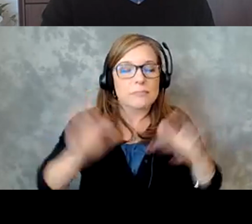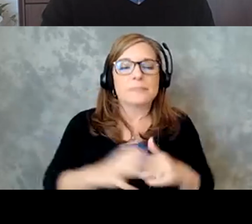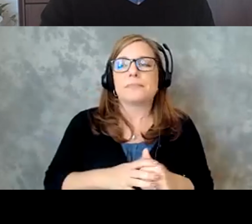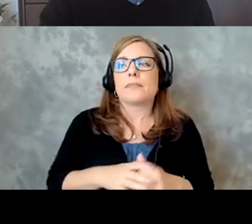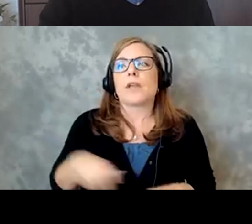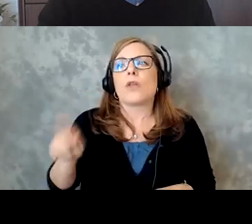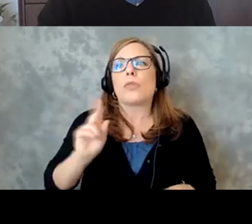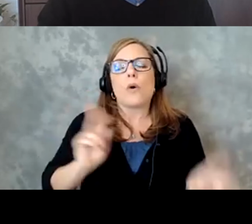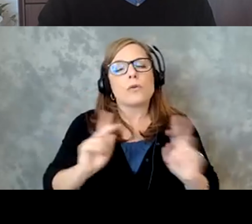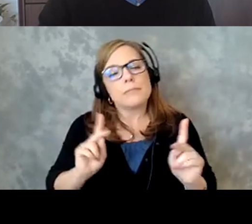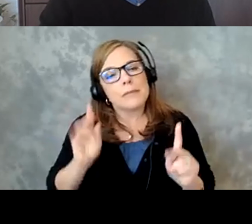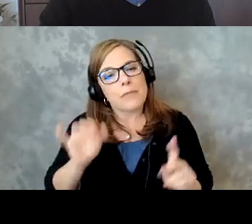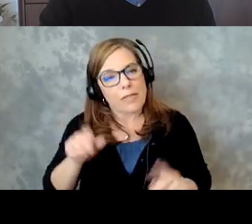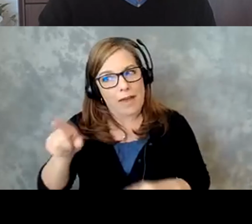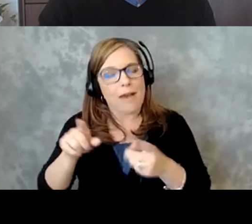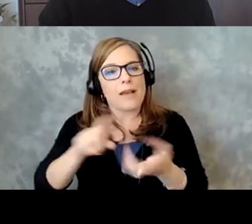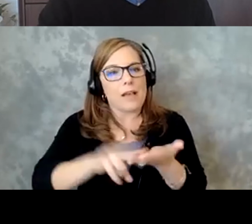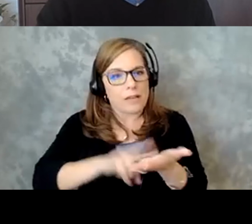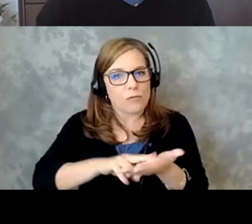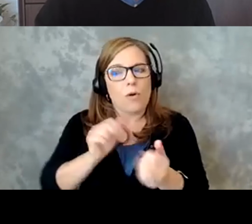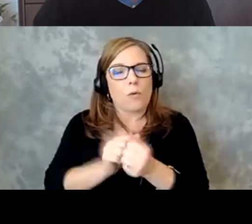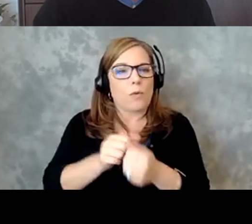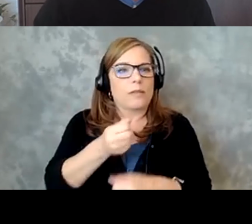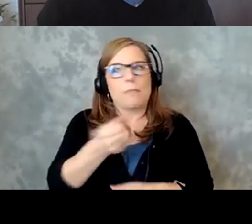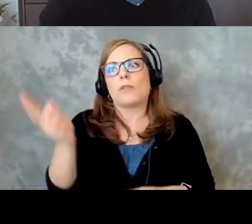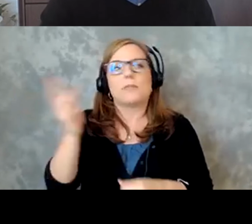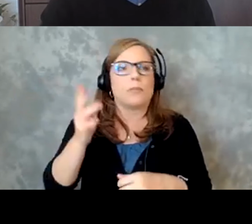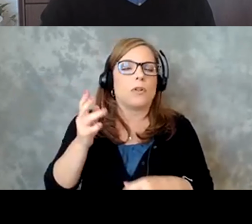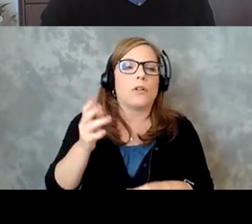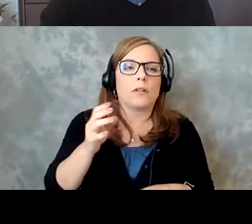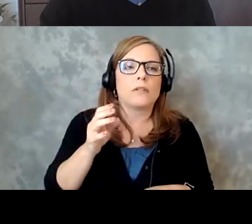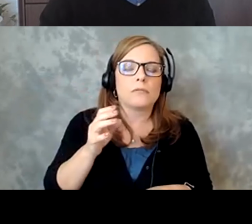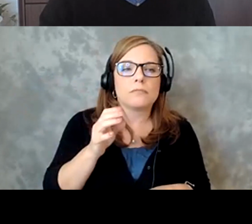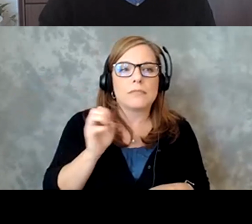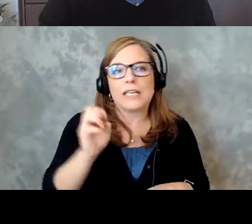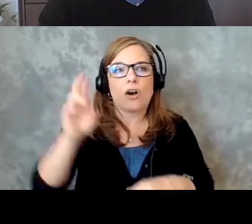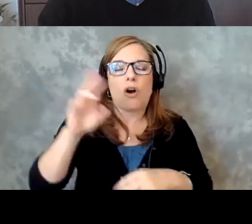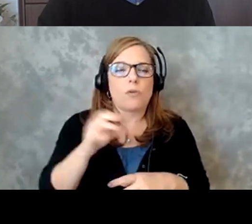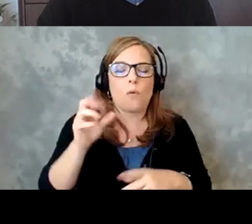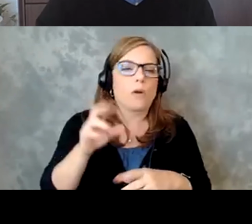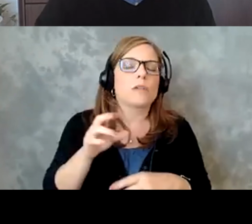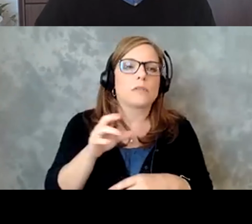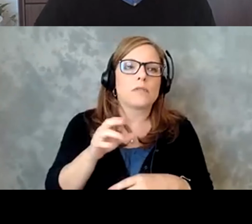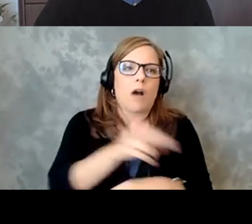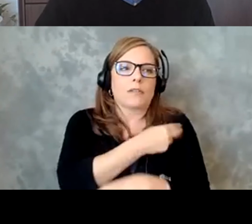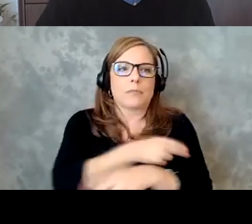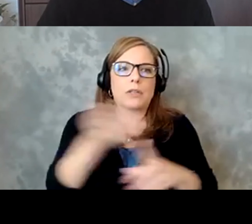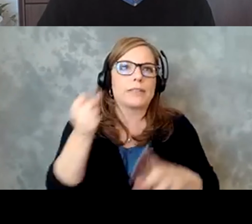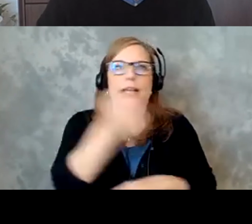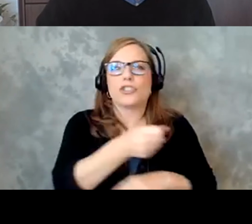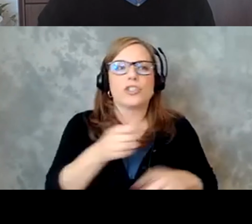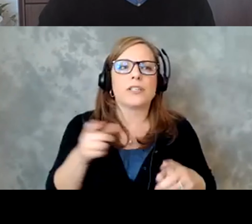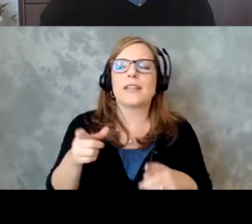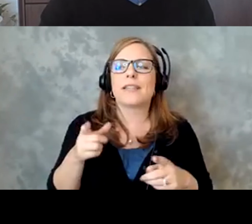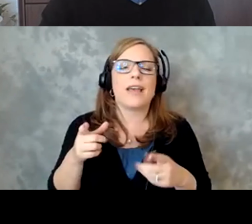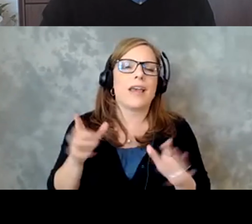with multiple ER use and hospitalizations almost immediately stop going to the hospital just because